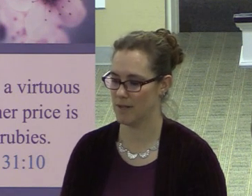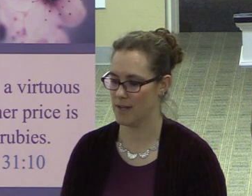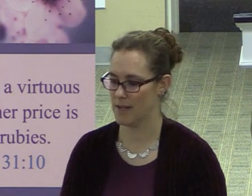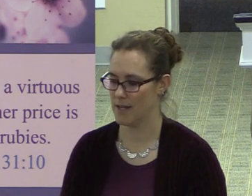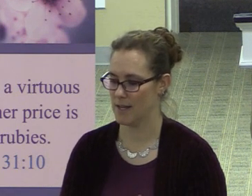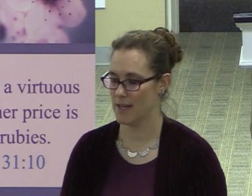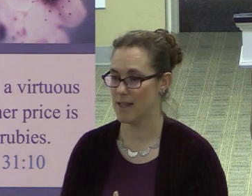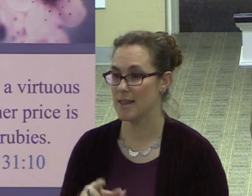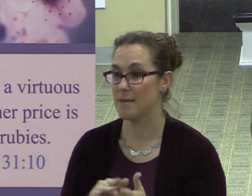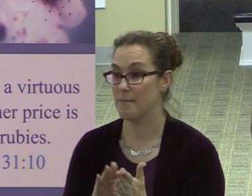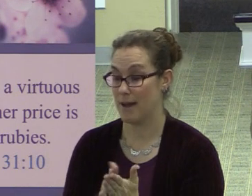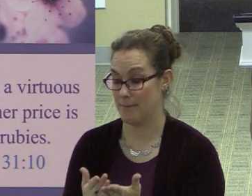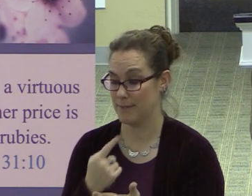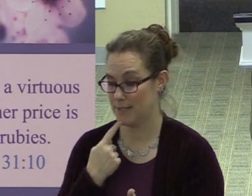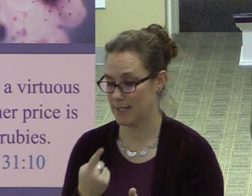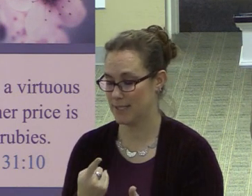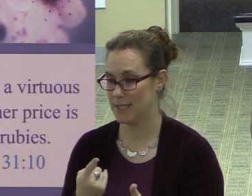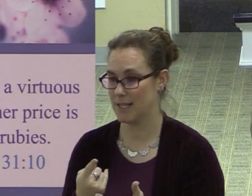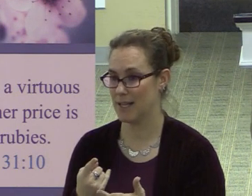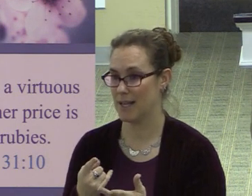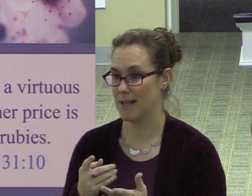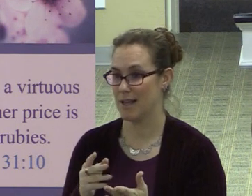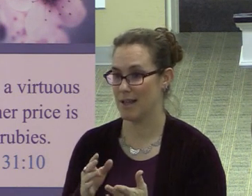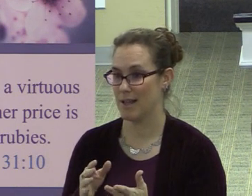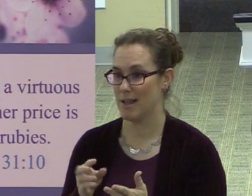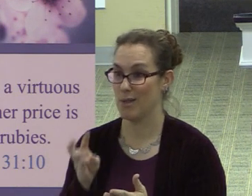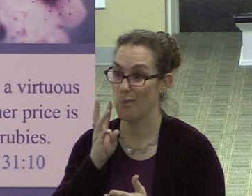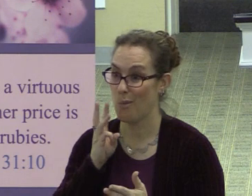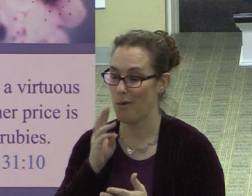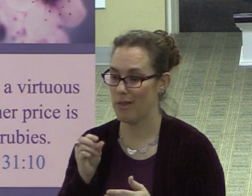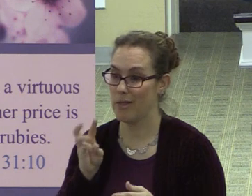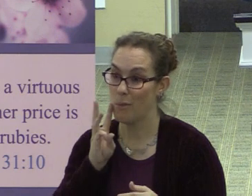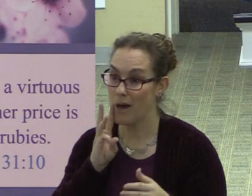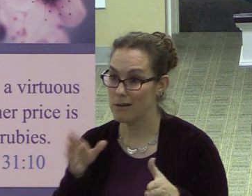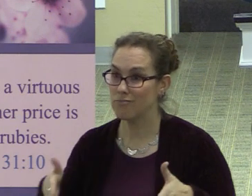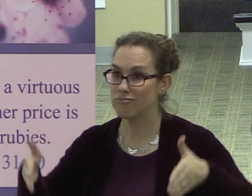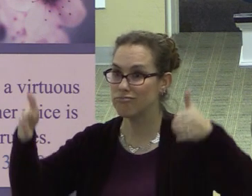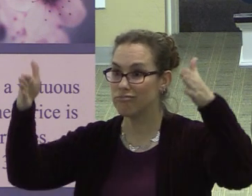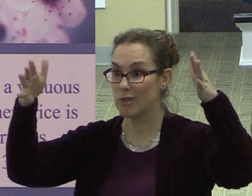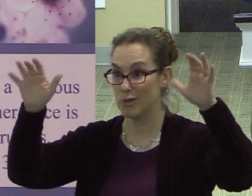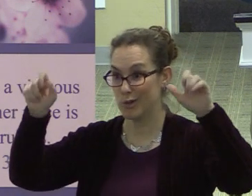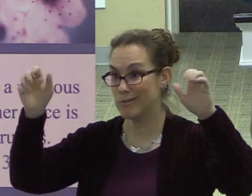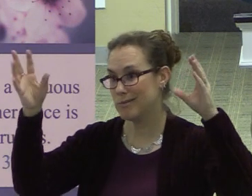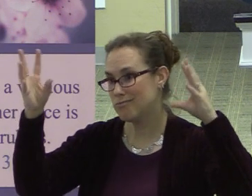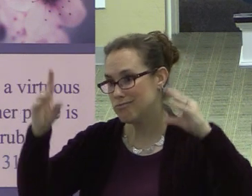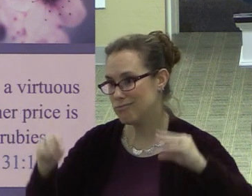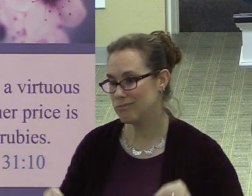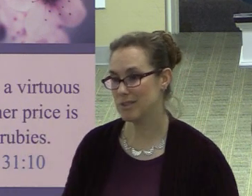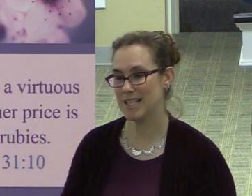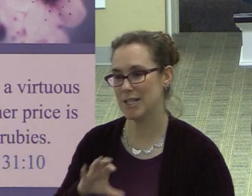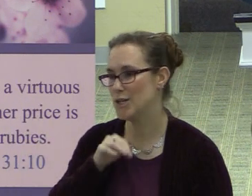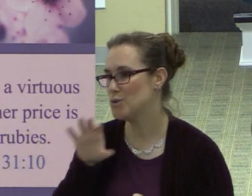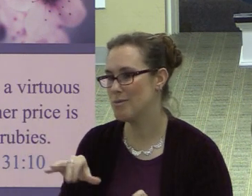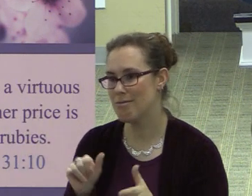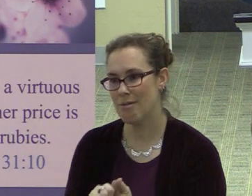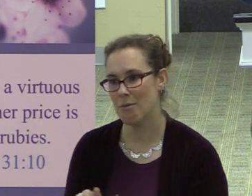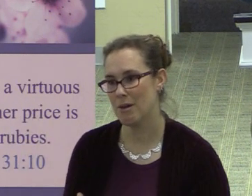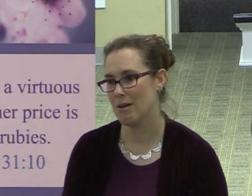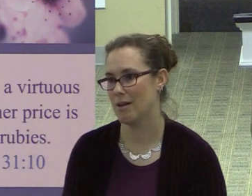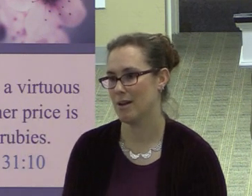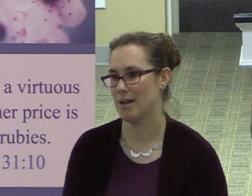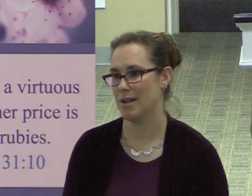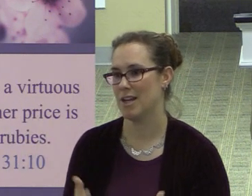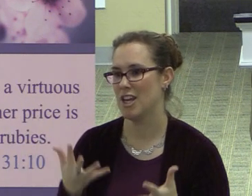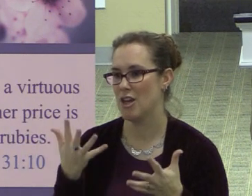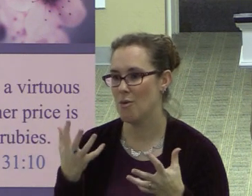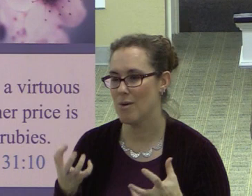And the Bible says, again, the walls just could have came down of water, could have came down, it's over with. But he didn't do it that way. He